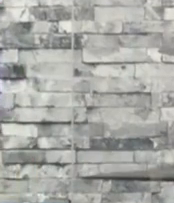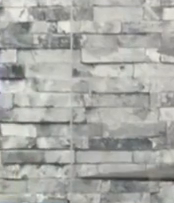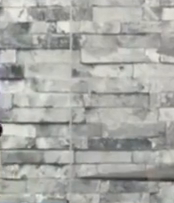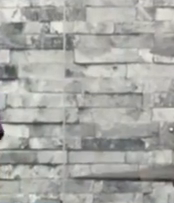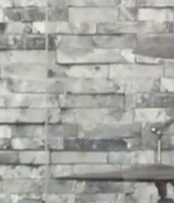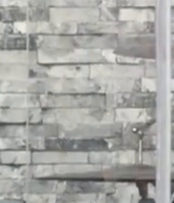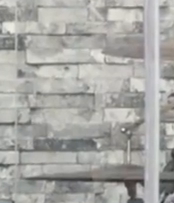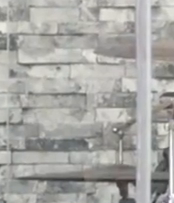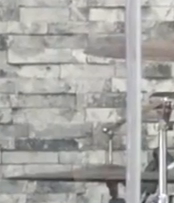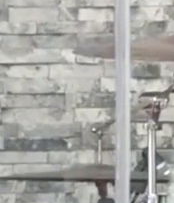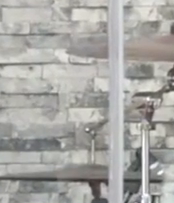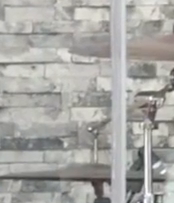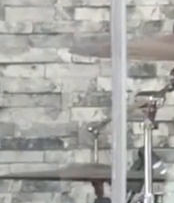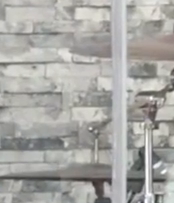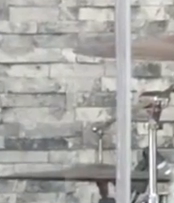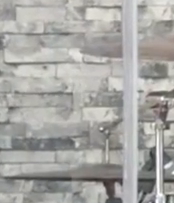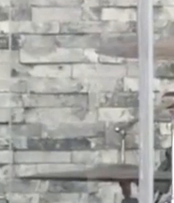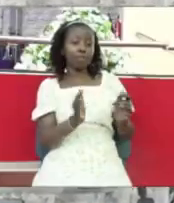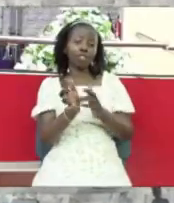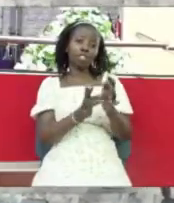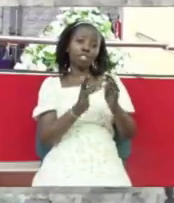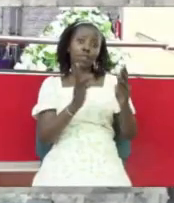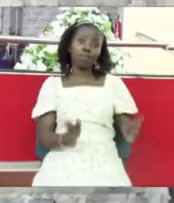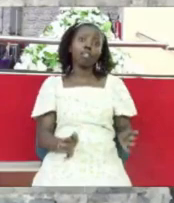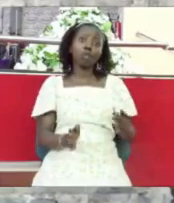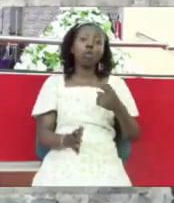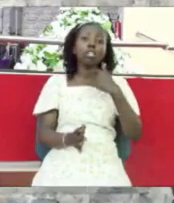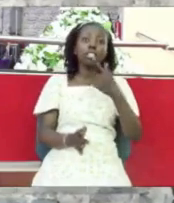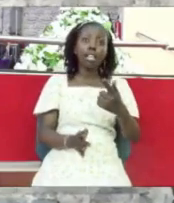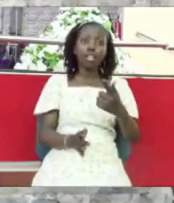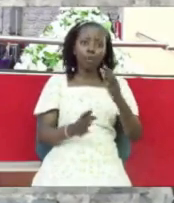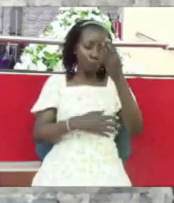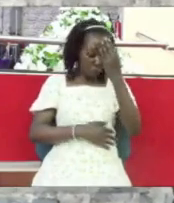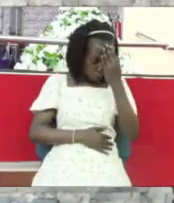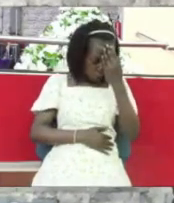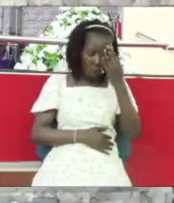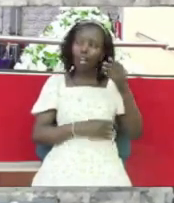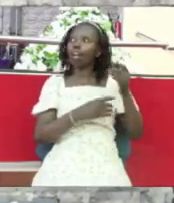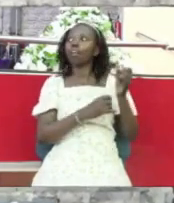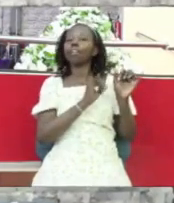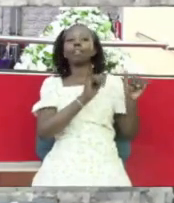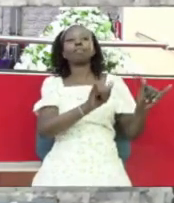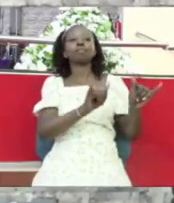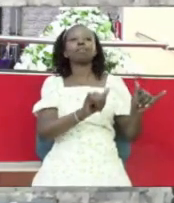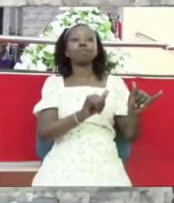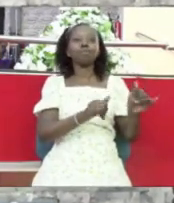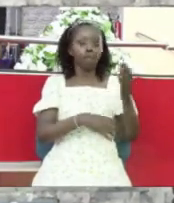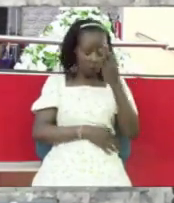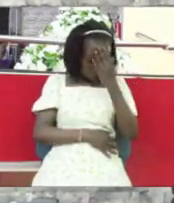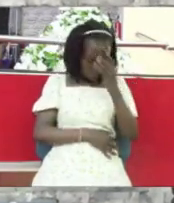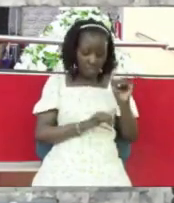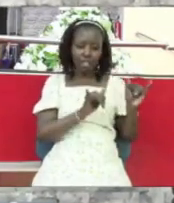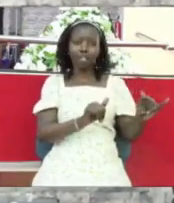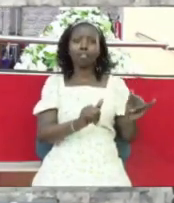like a Christian, turn to the person to your right, to the left, tell them you honor them. Yeah, just honor them.